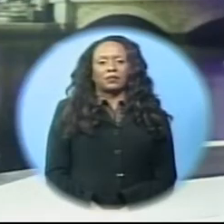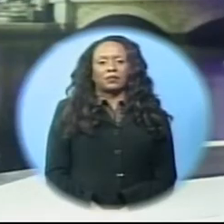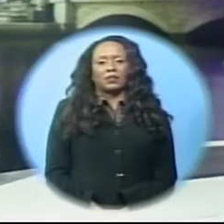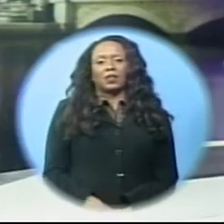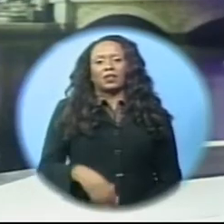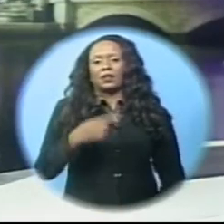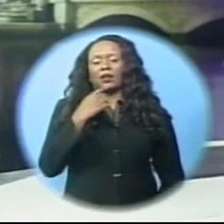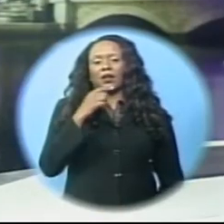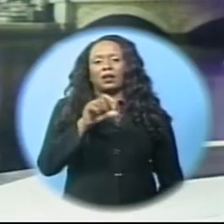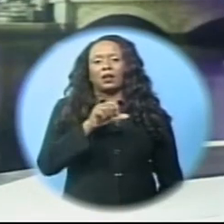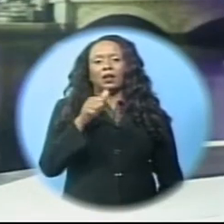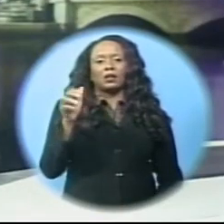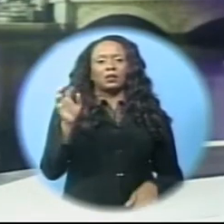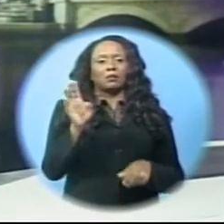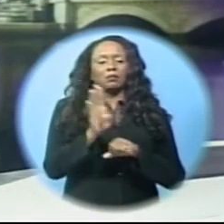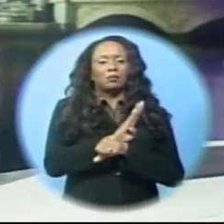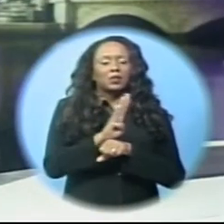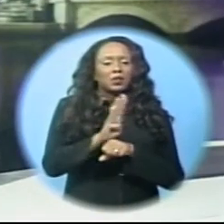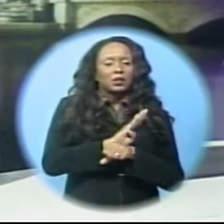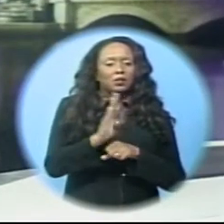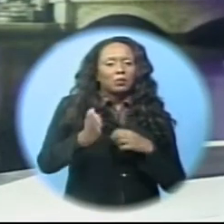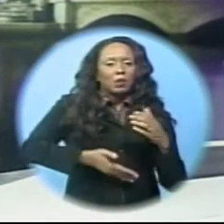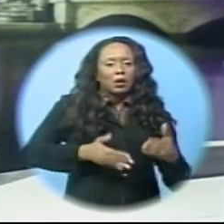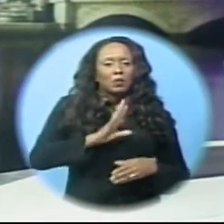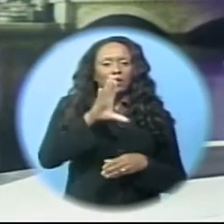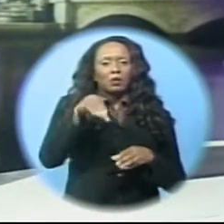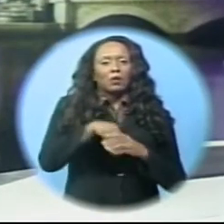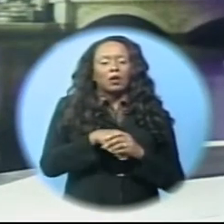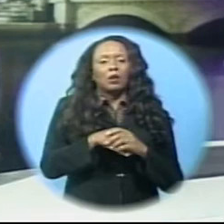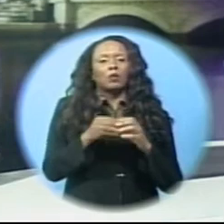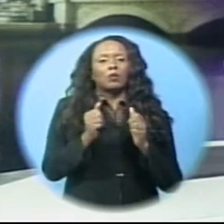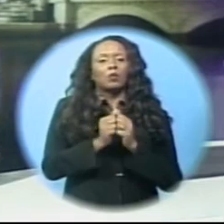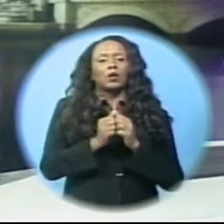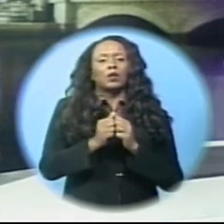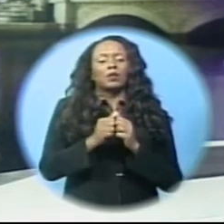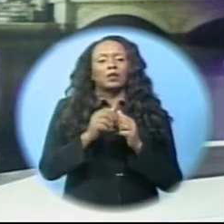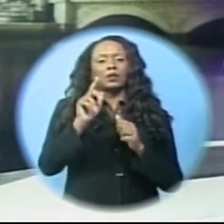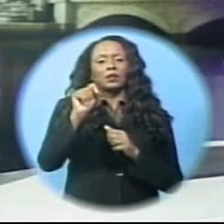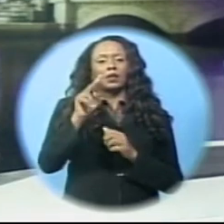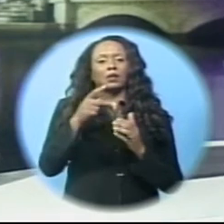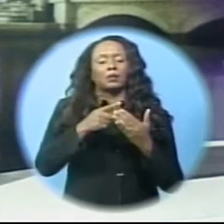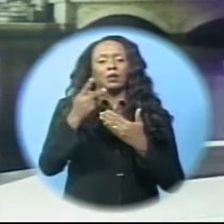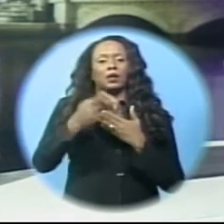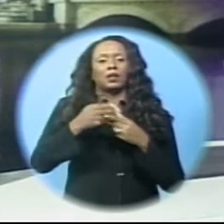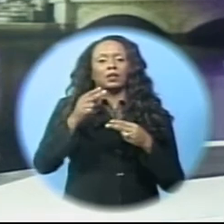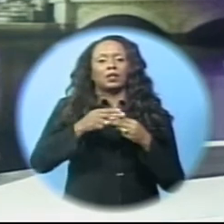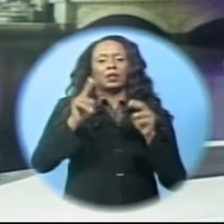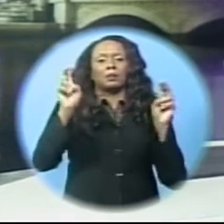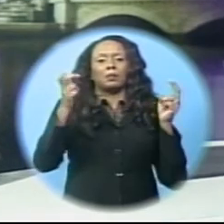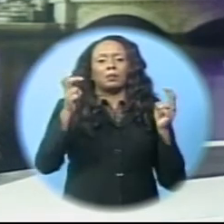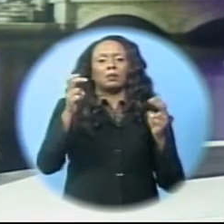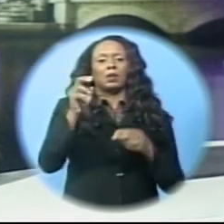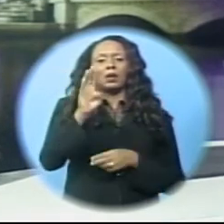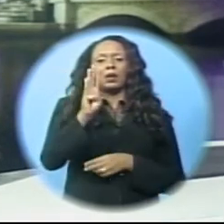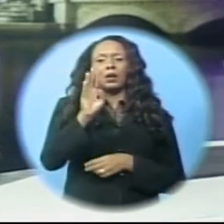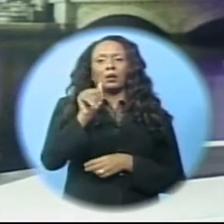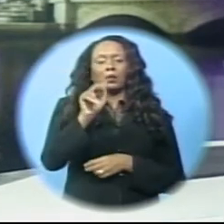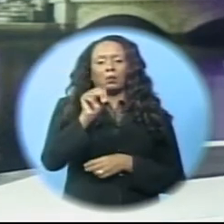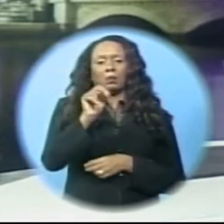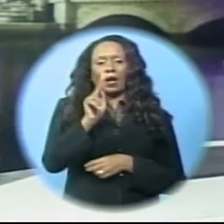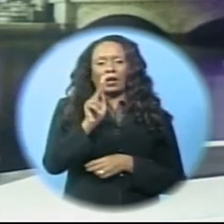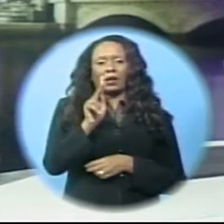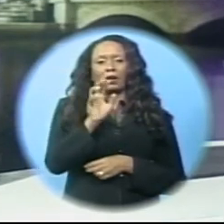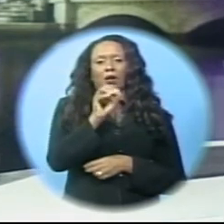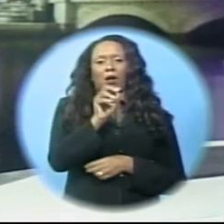Ms. Saunders says other business areas are welcome to participate, but stresses that innovation is the most vital characteristic. Those interested